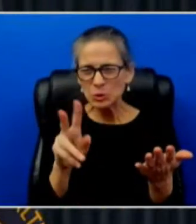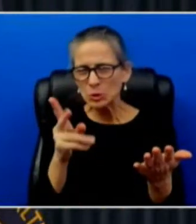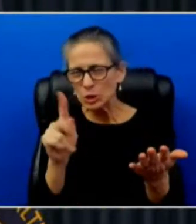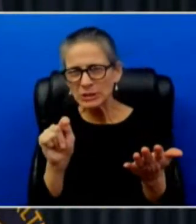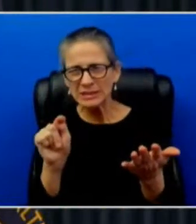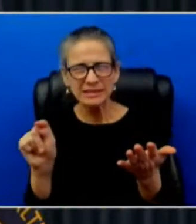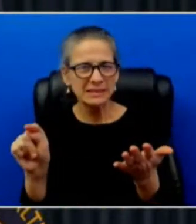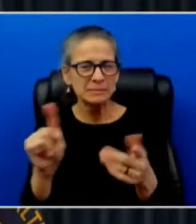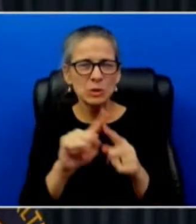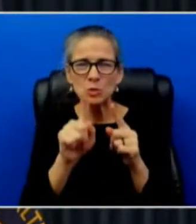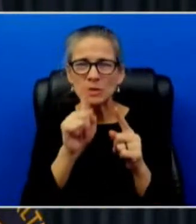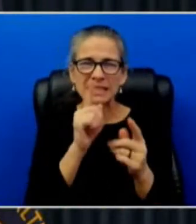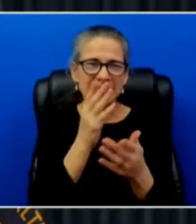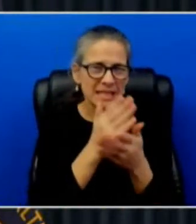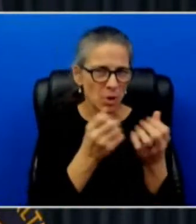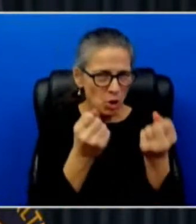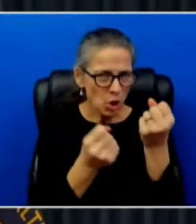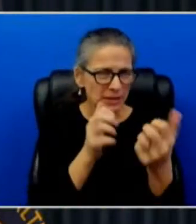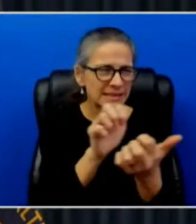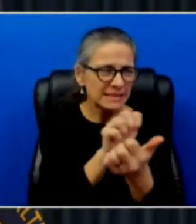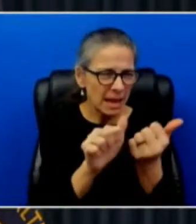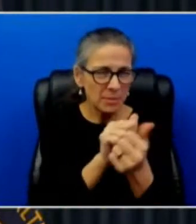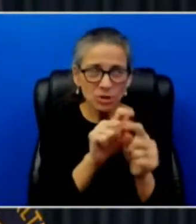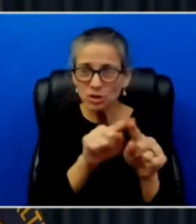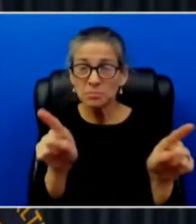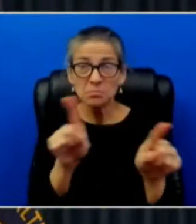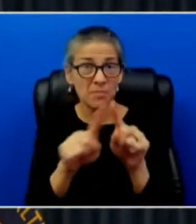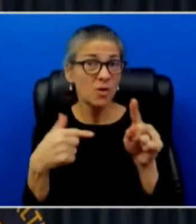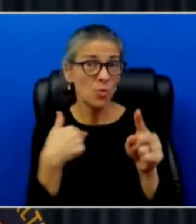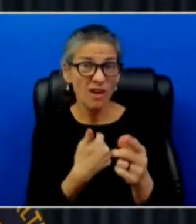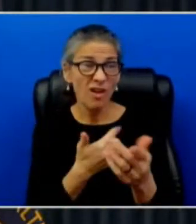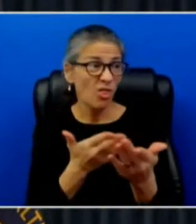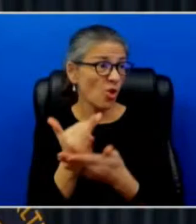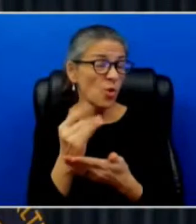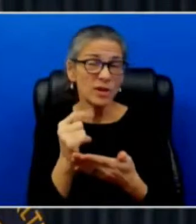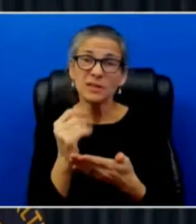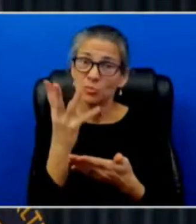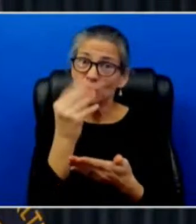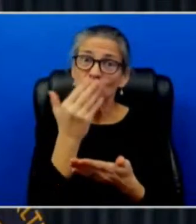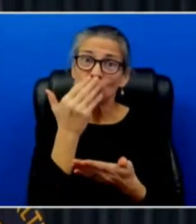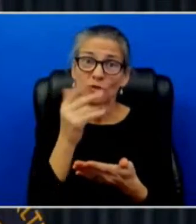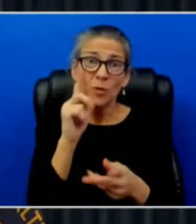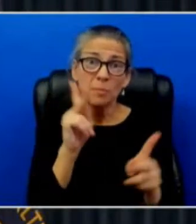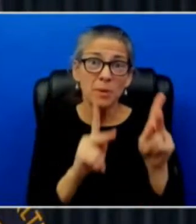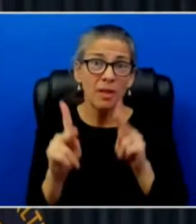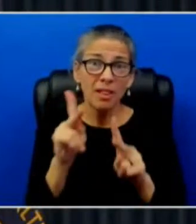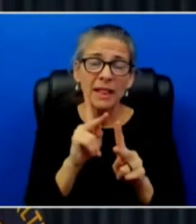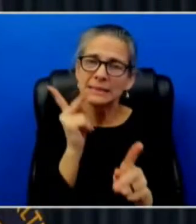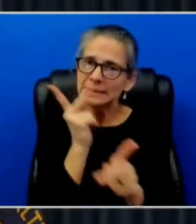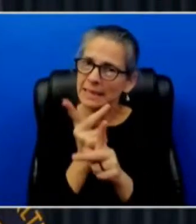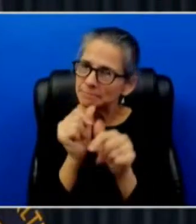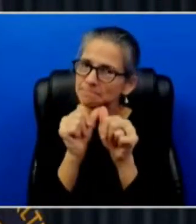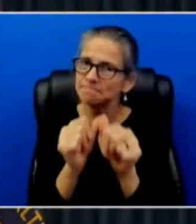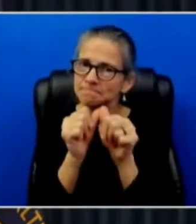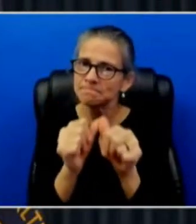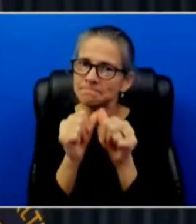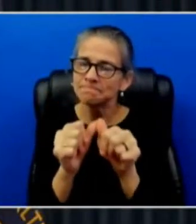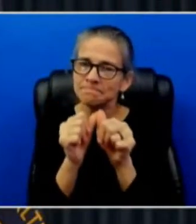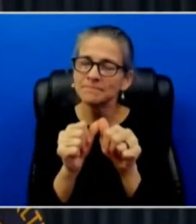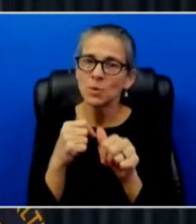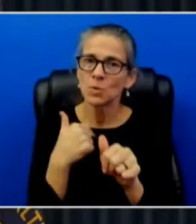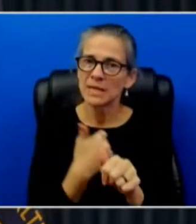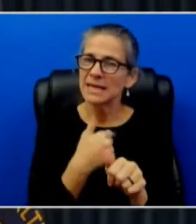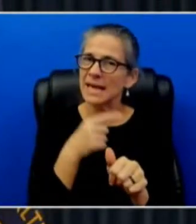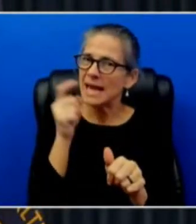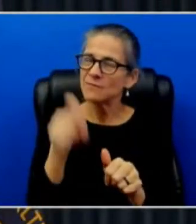some damage to cars, we've gotten through this thing pretty well for our people thus far. Let's keep it up. We just have really to get